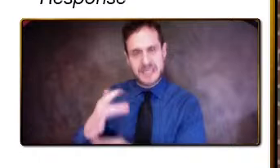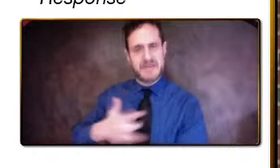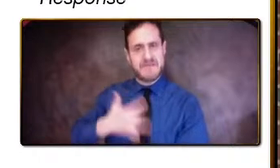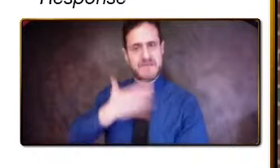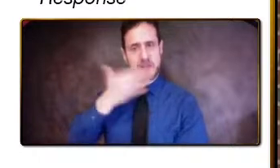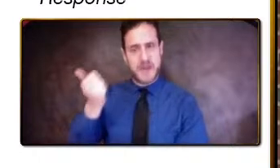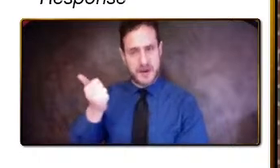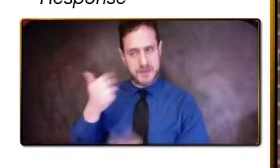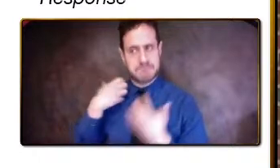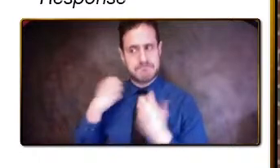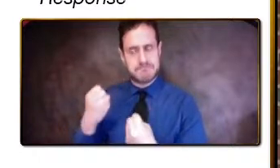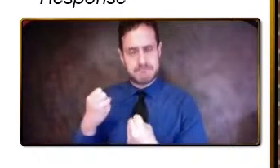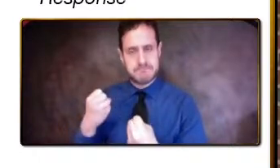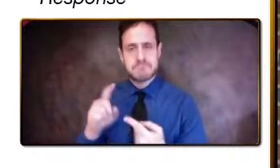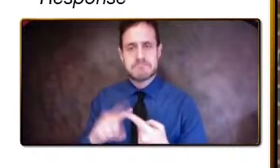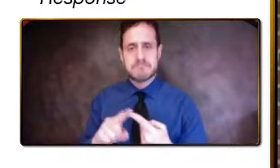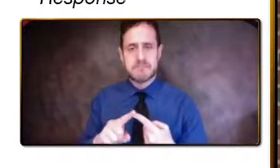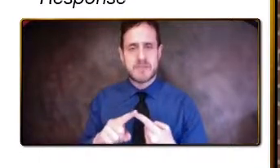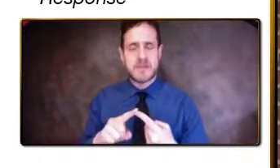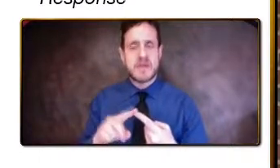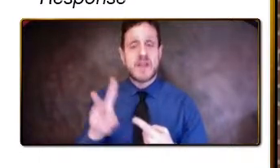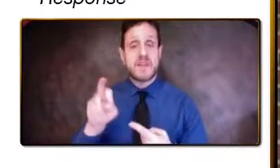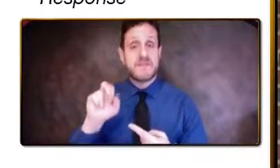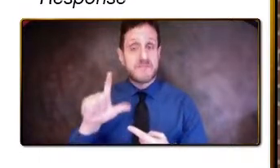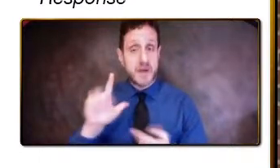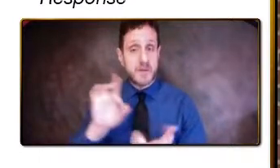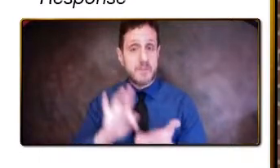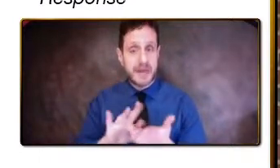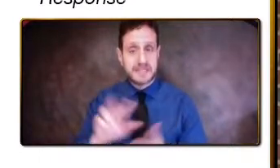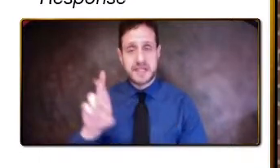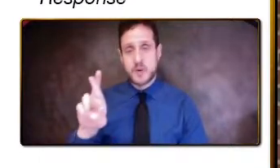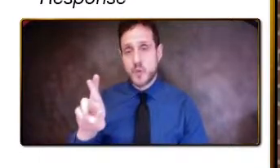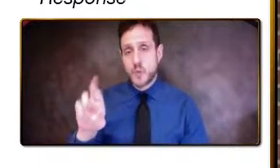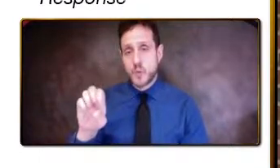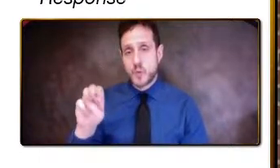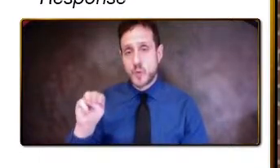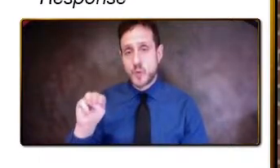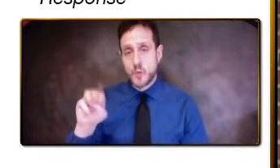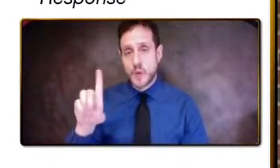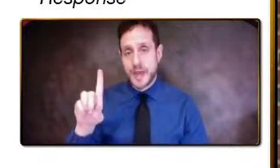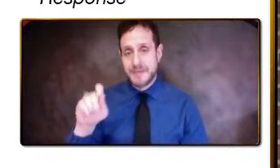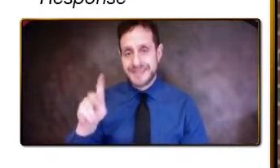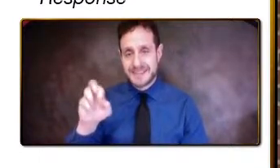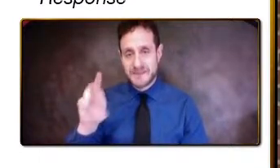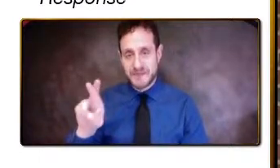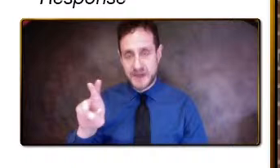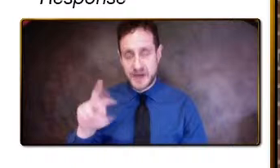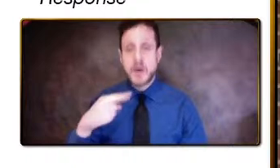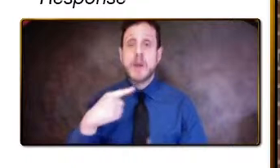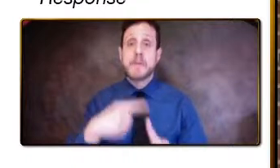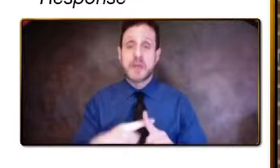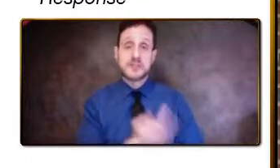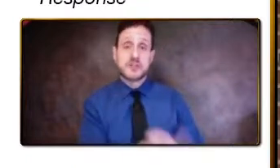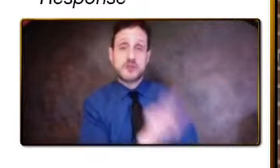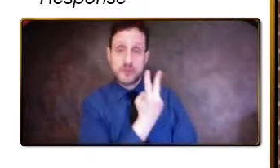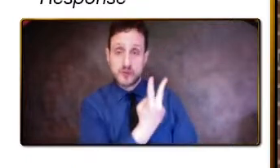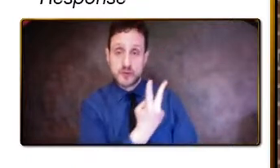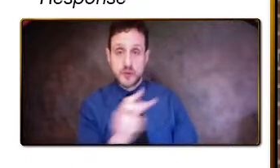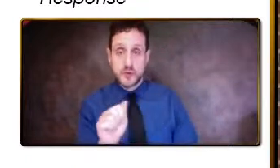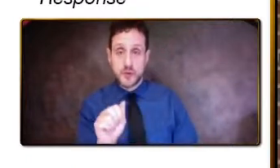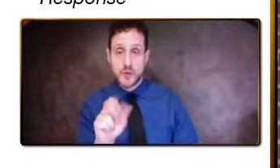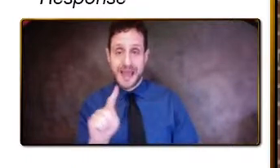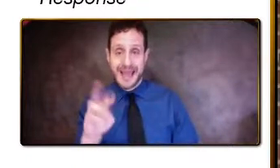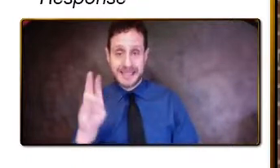the antiviral medicine, remdesivir, as well as 2 different monoclonal antibody treatments. I